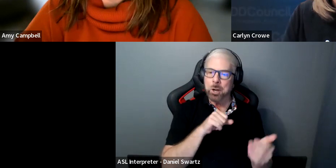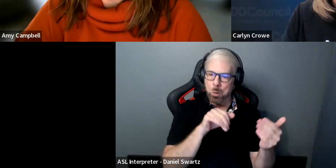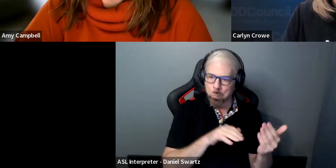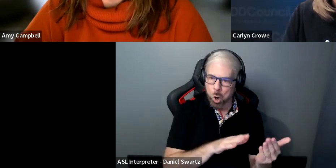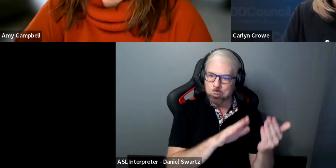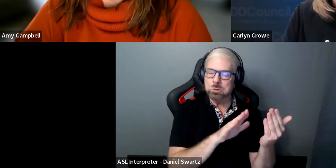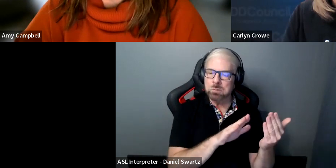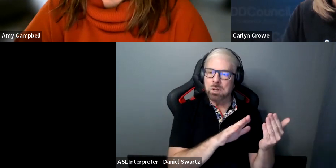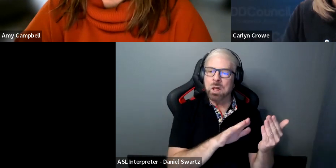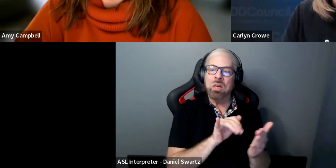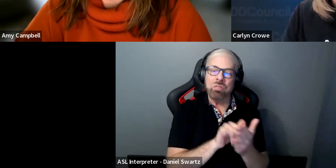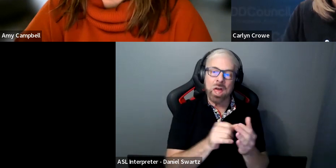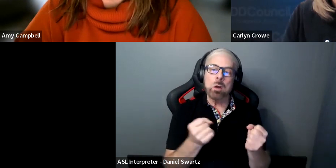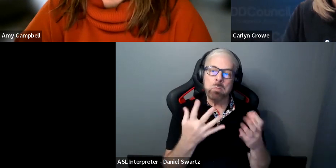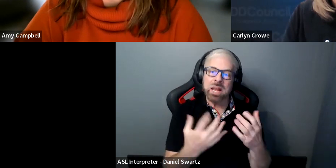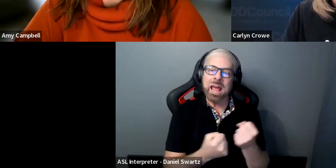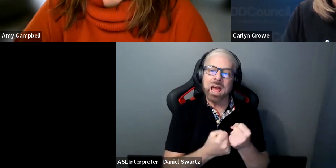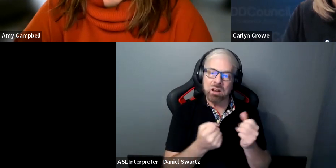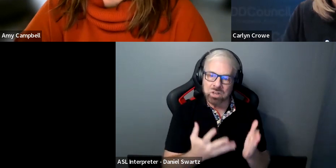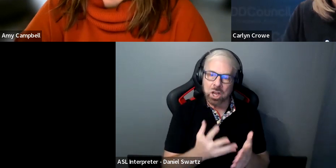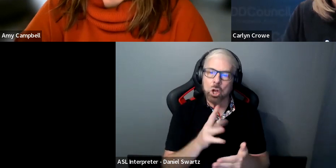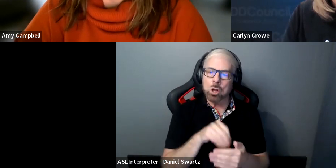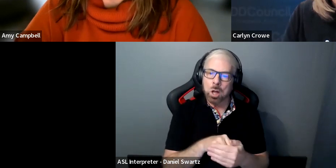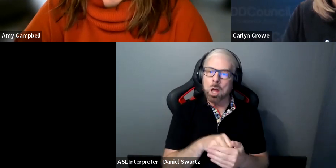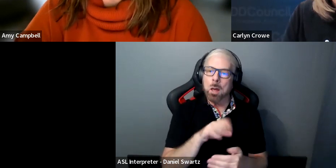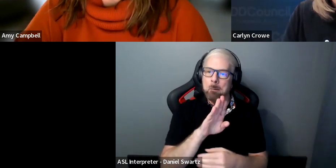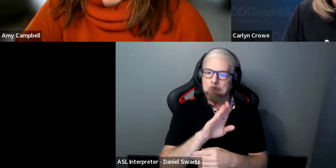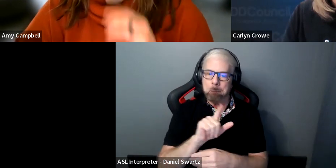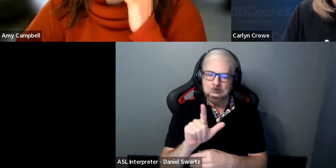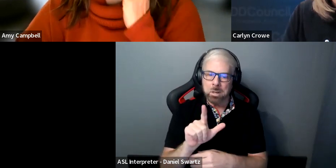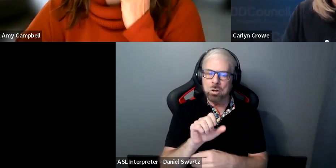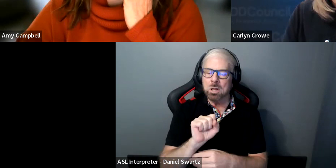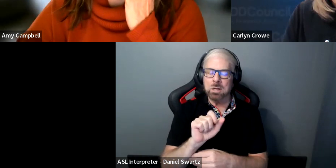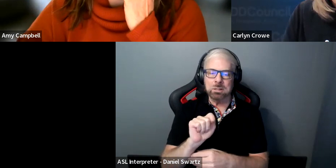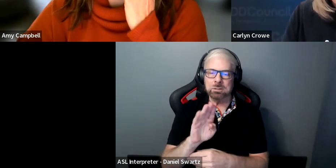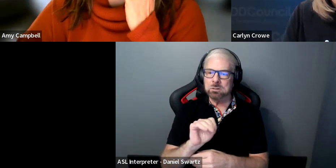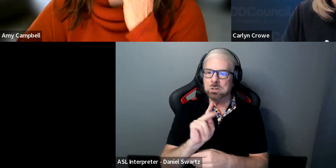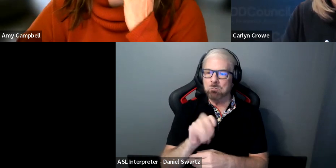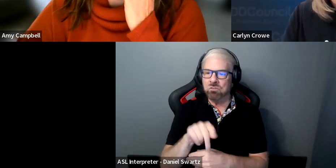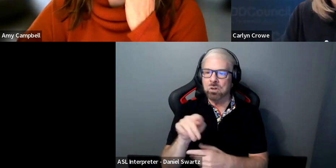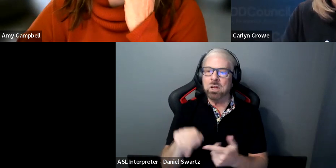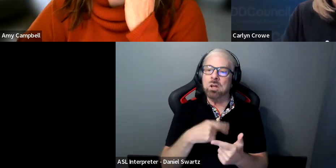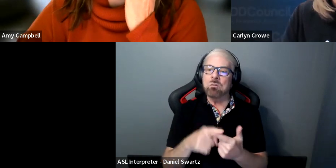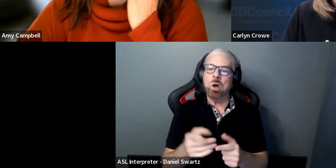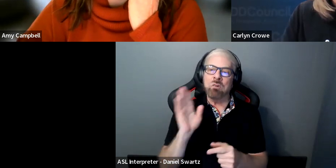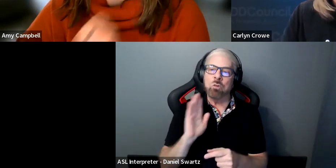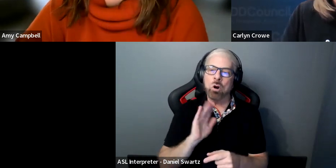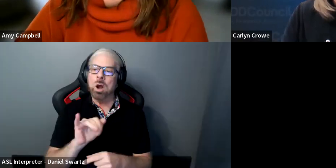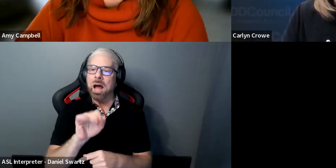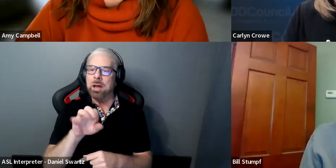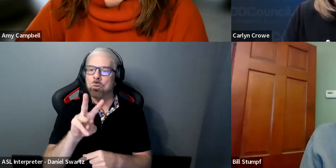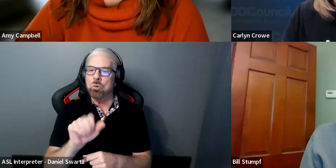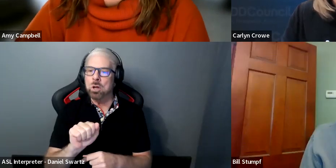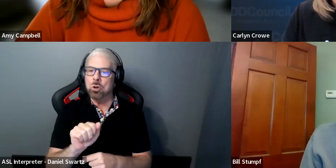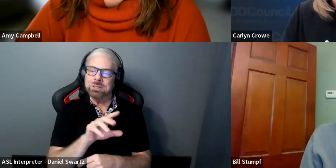that many advocates, including Bill Stumpf, who is a former Iowa DD Council member and an